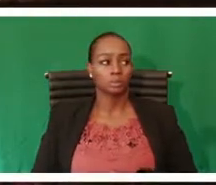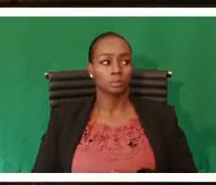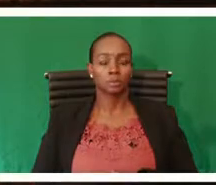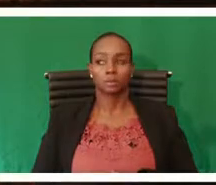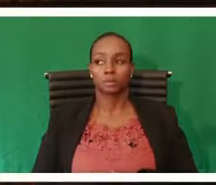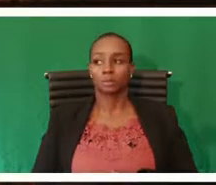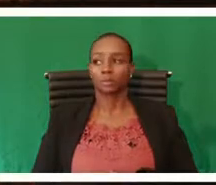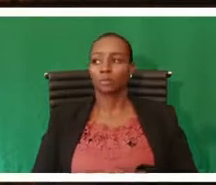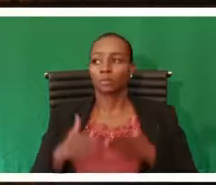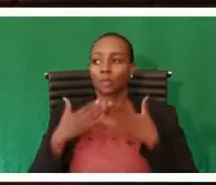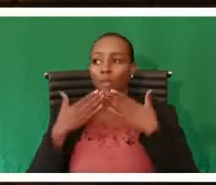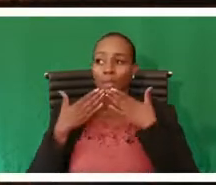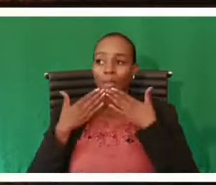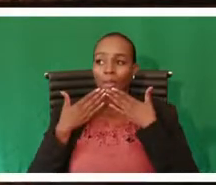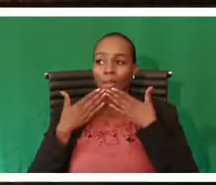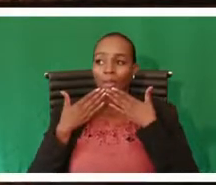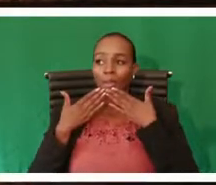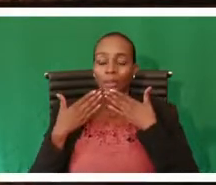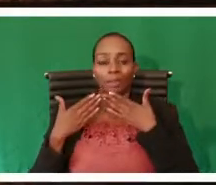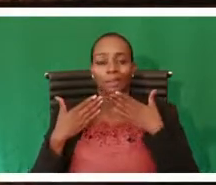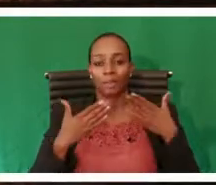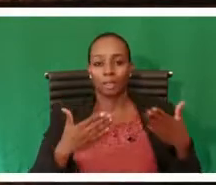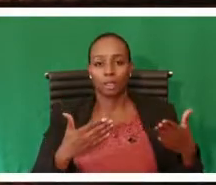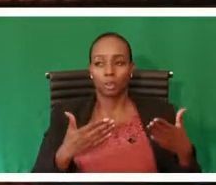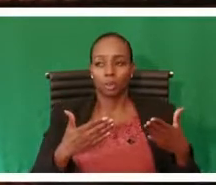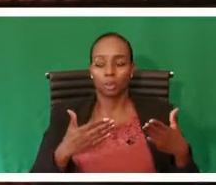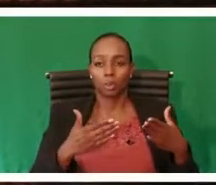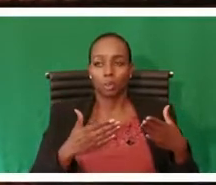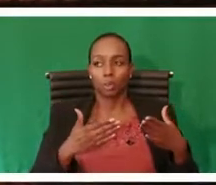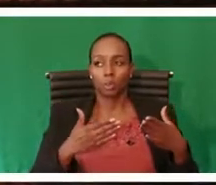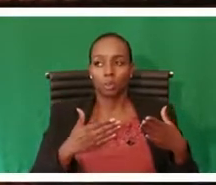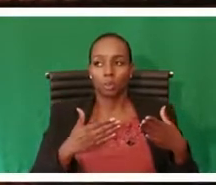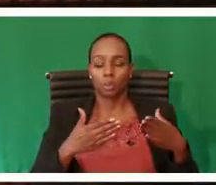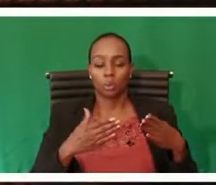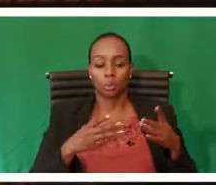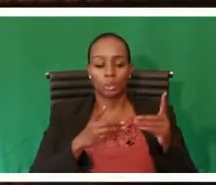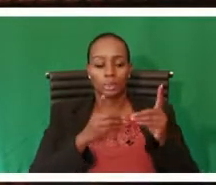Thank you. DG, I think you responded